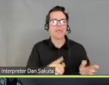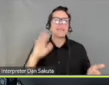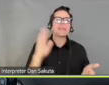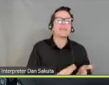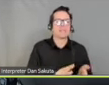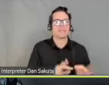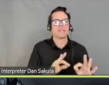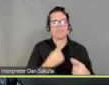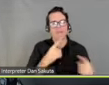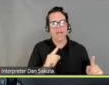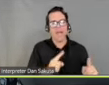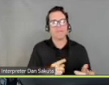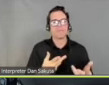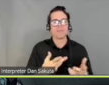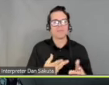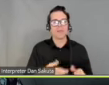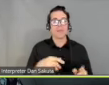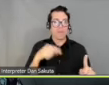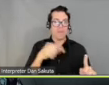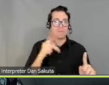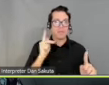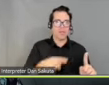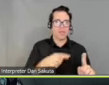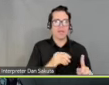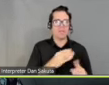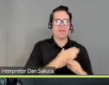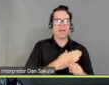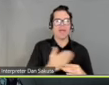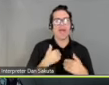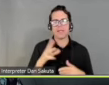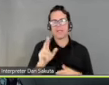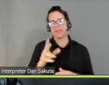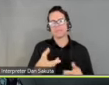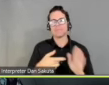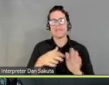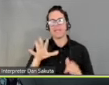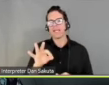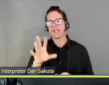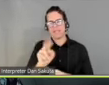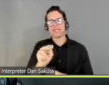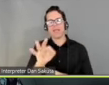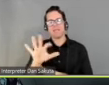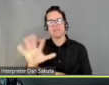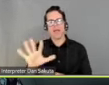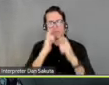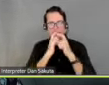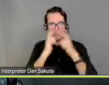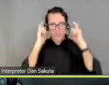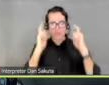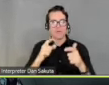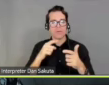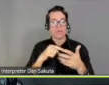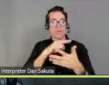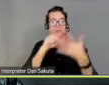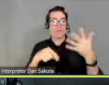source, at the infected person. So this would be wearing like an N95 respirator. If you can't control any of these things above you, you